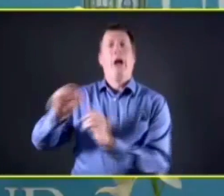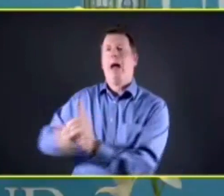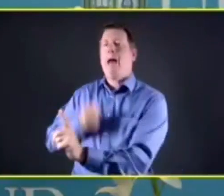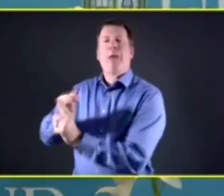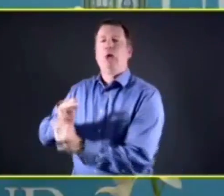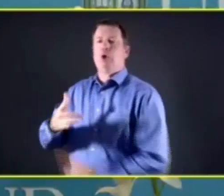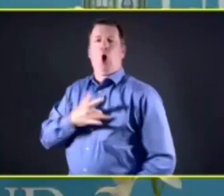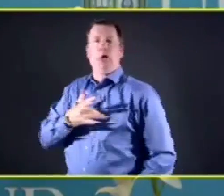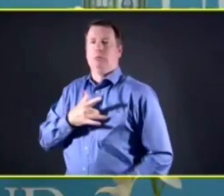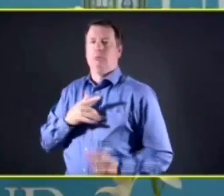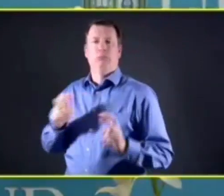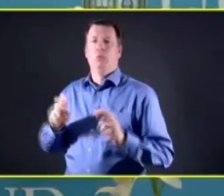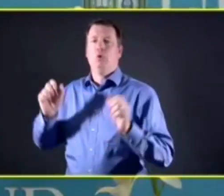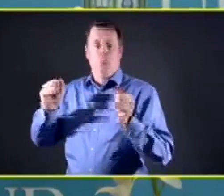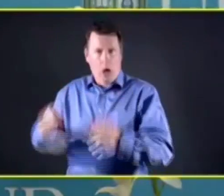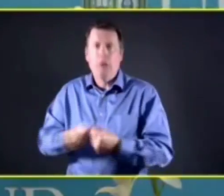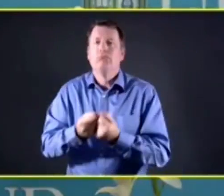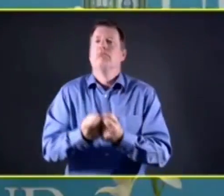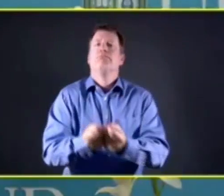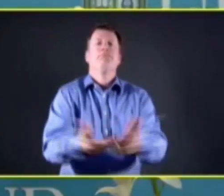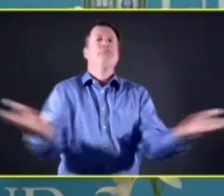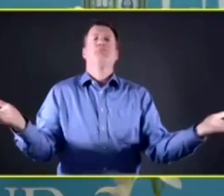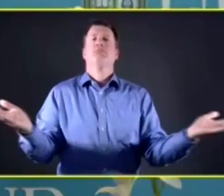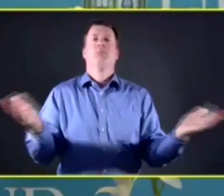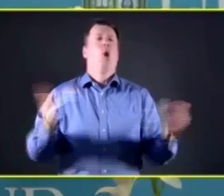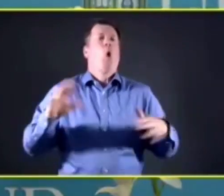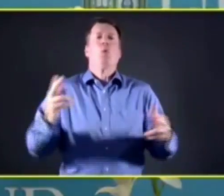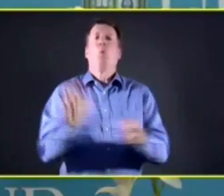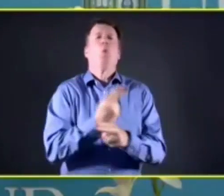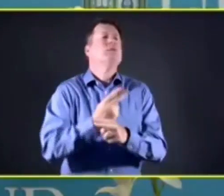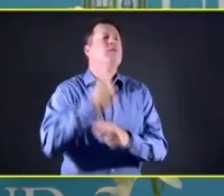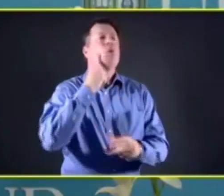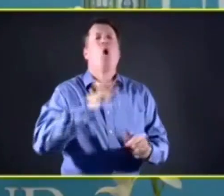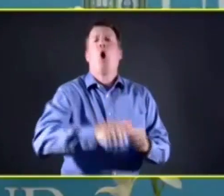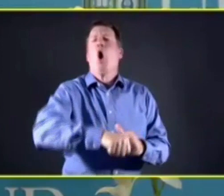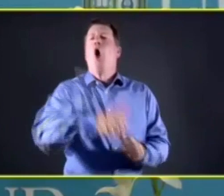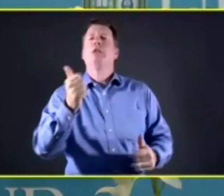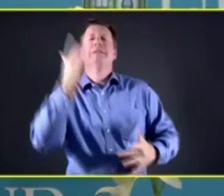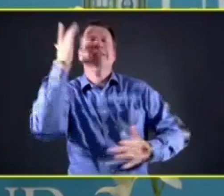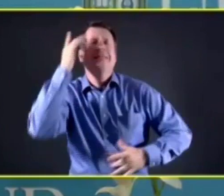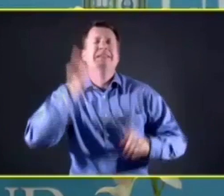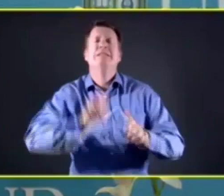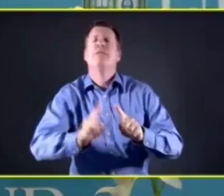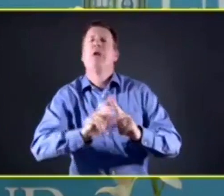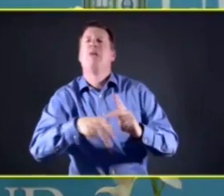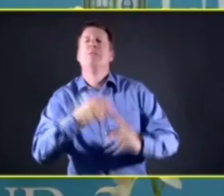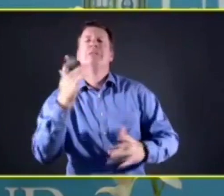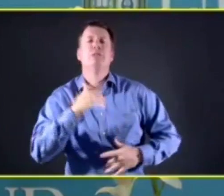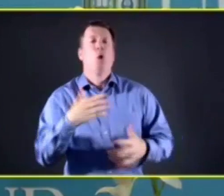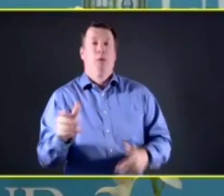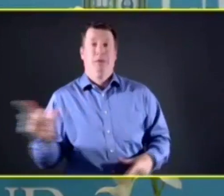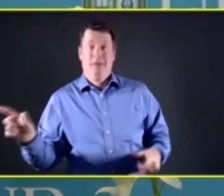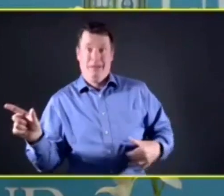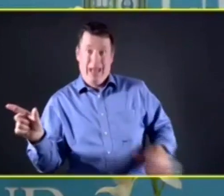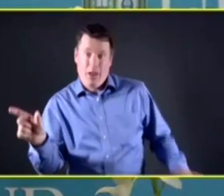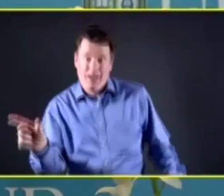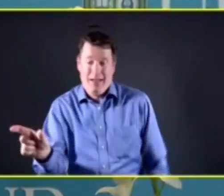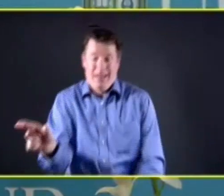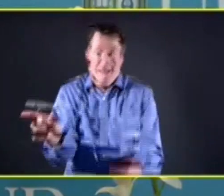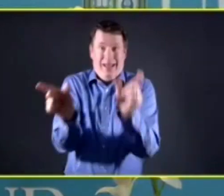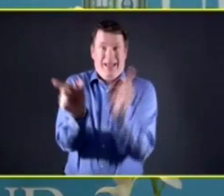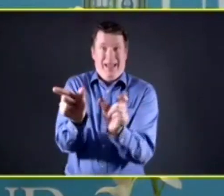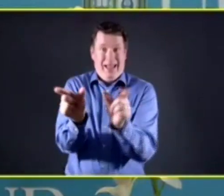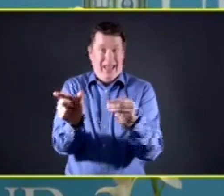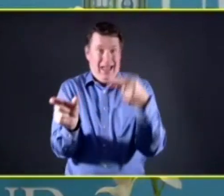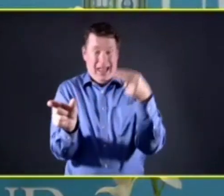with cardiac rhythms. So that really clinched the FDA's opinion to allow this to go ahead as